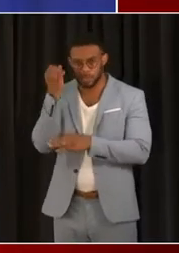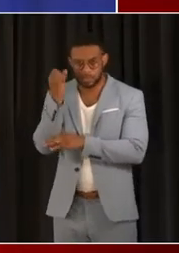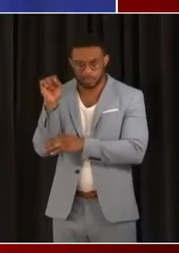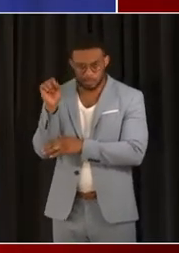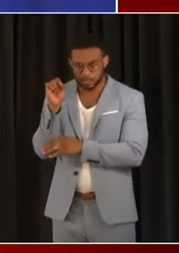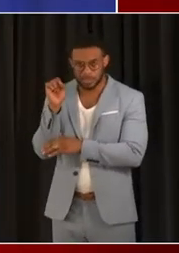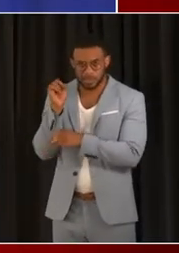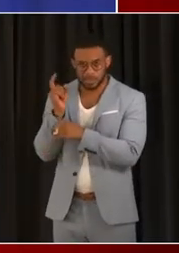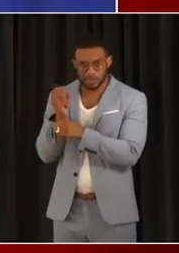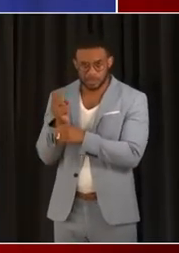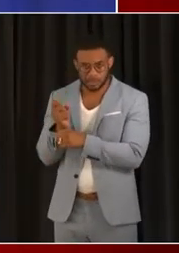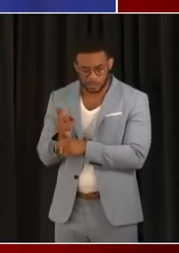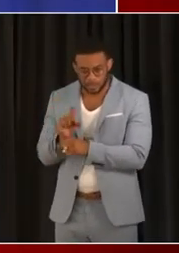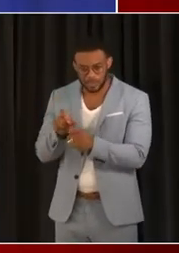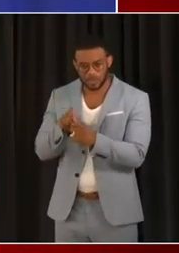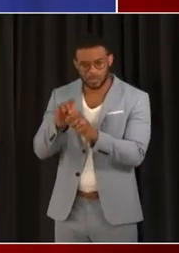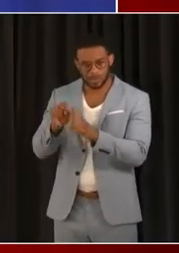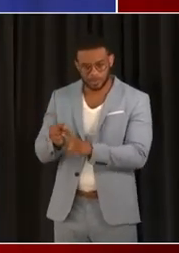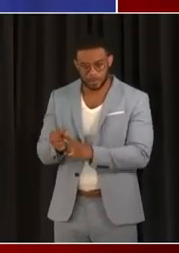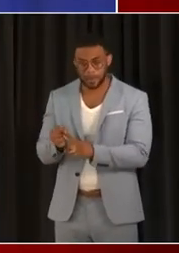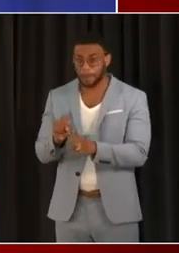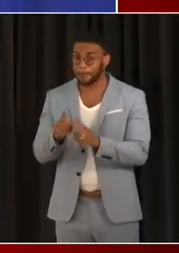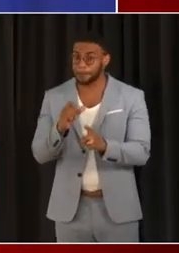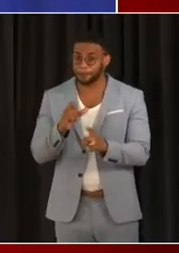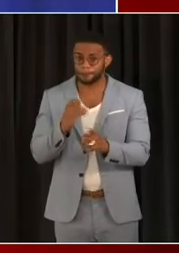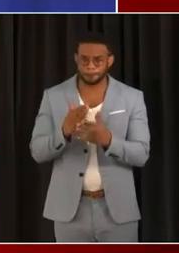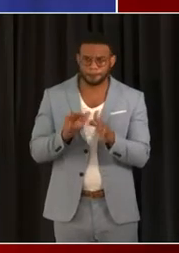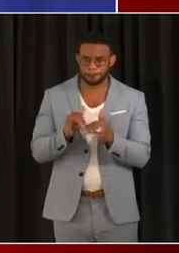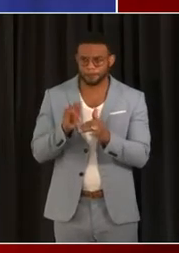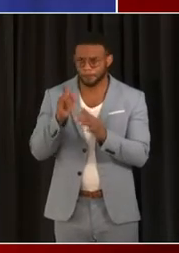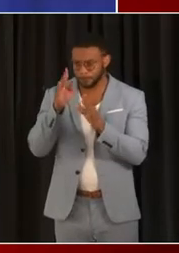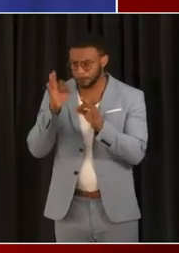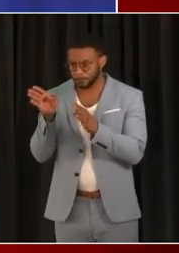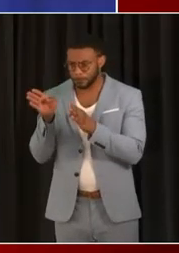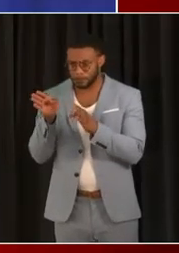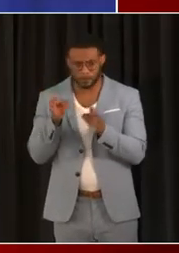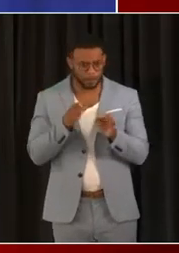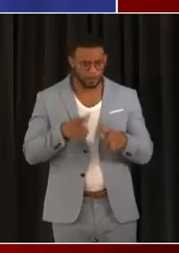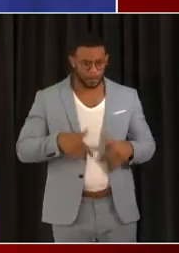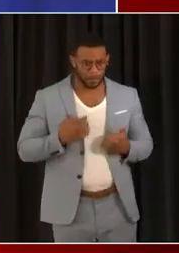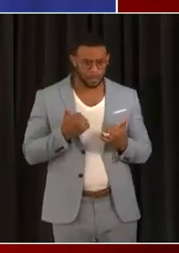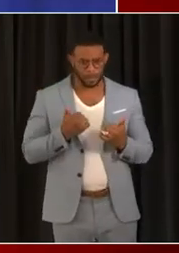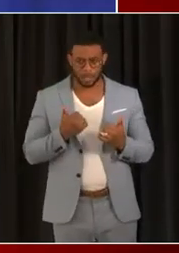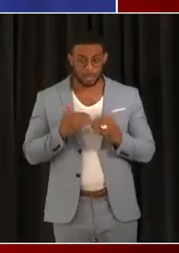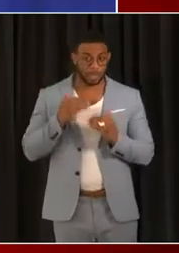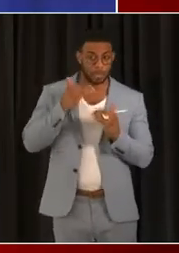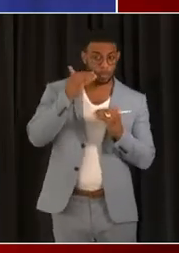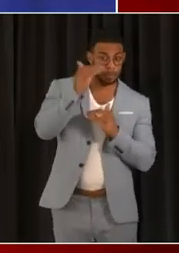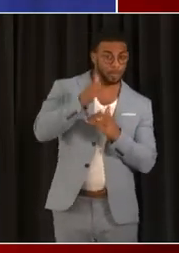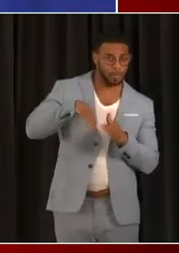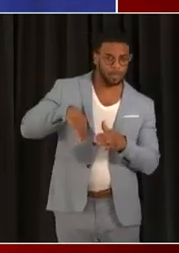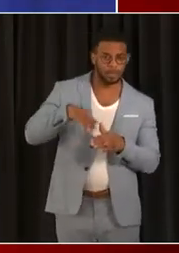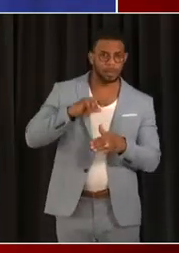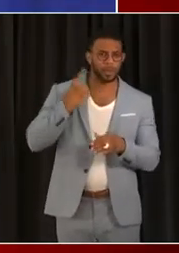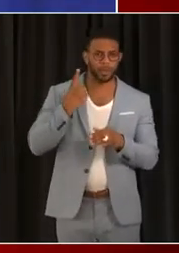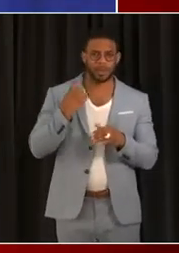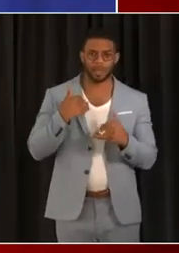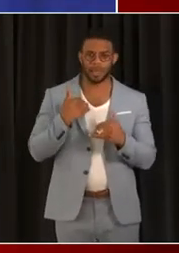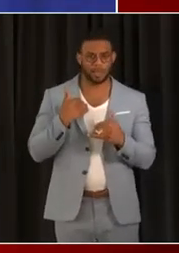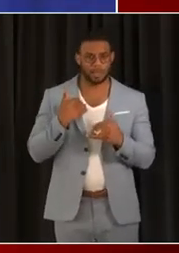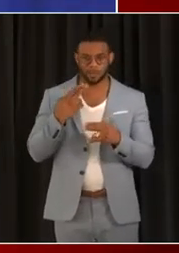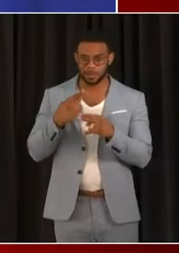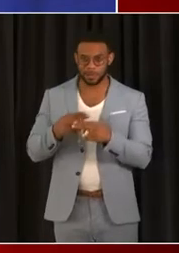has year after year after year in certain situations. But we have somehow chosen to live and try to get beyond them, but they